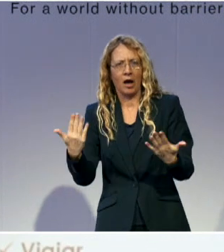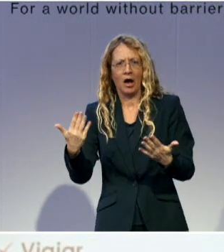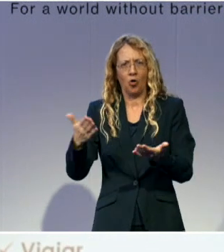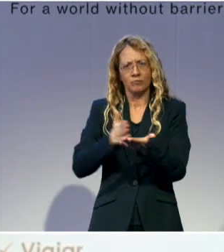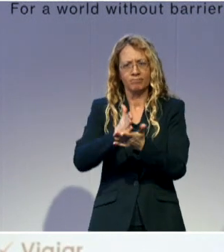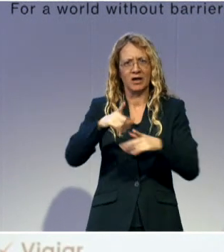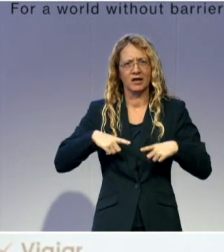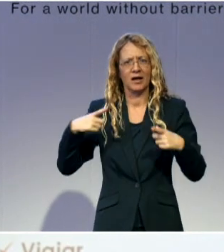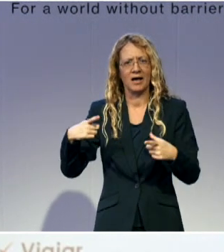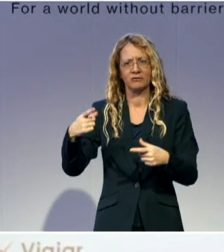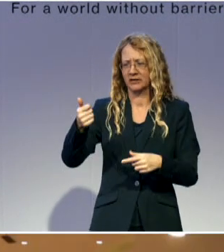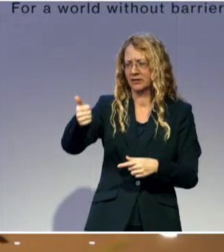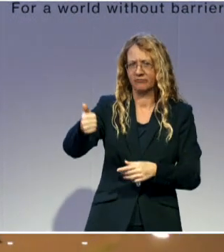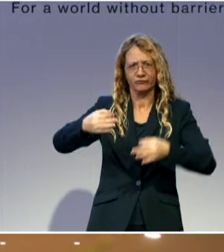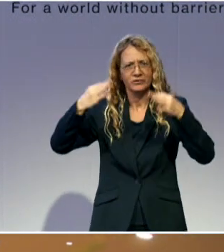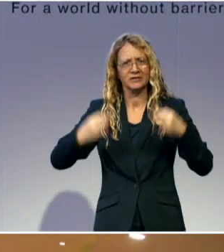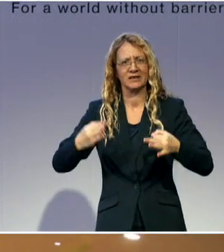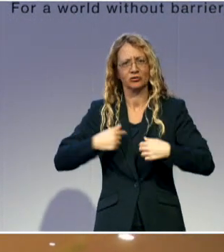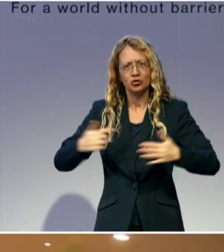of expression.